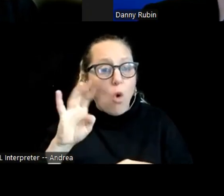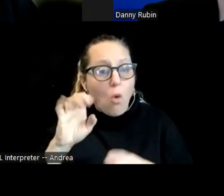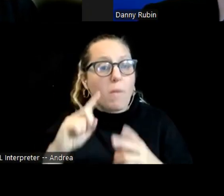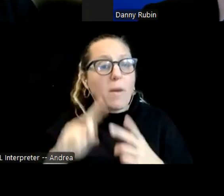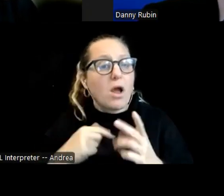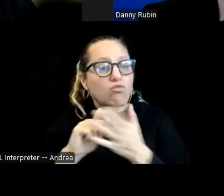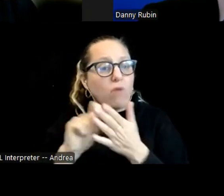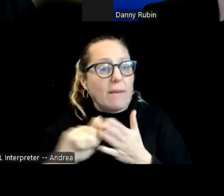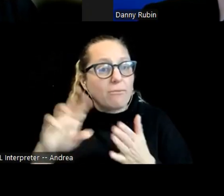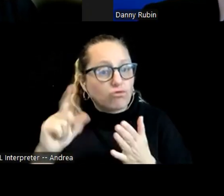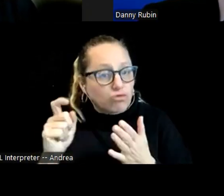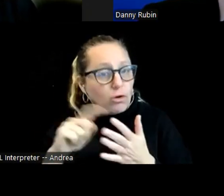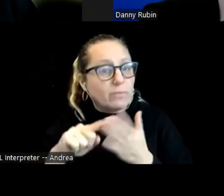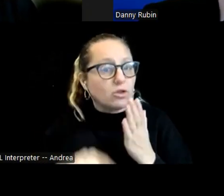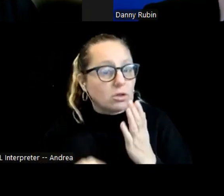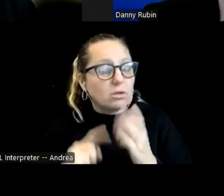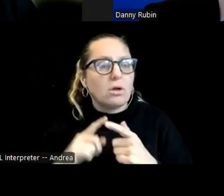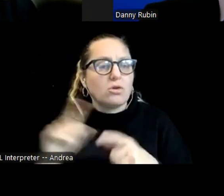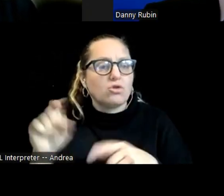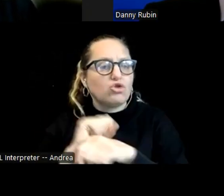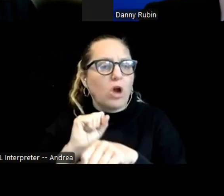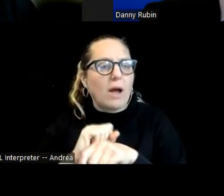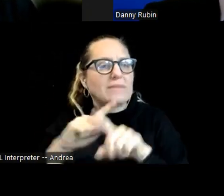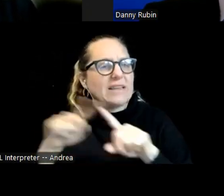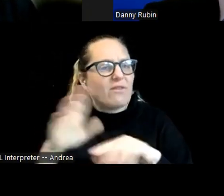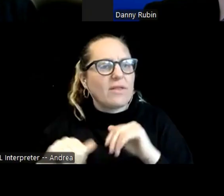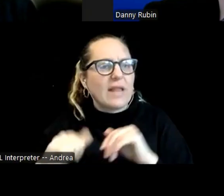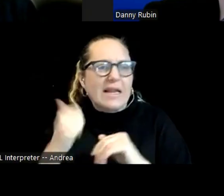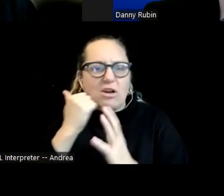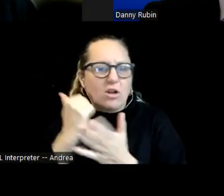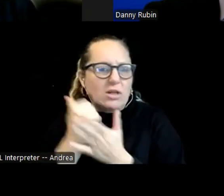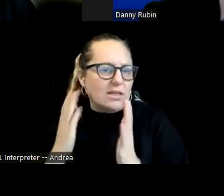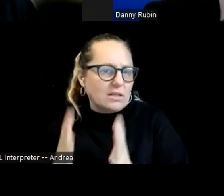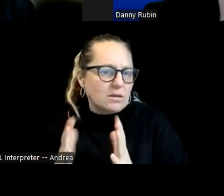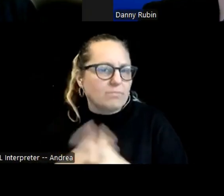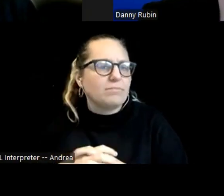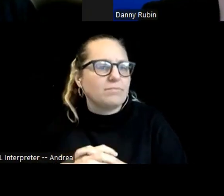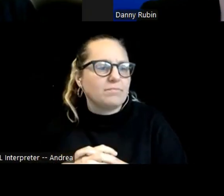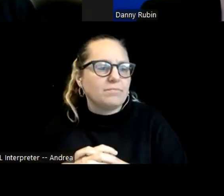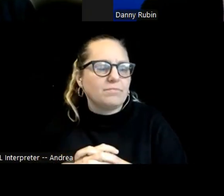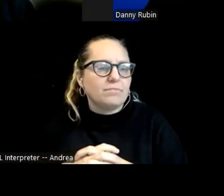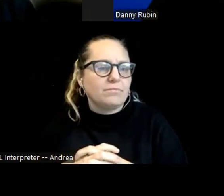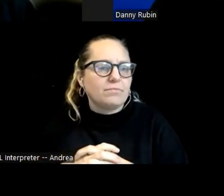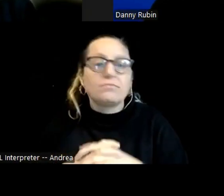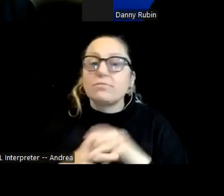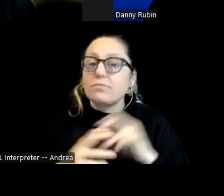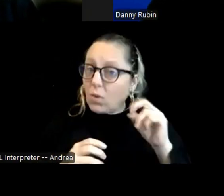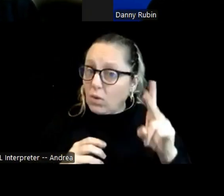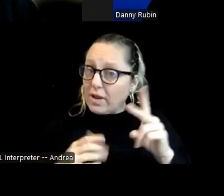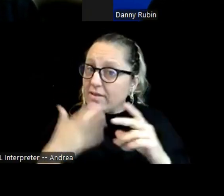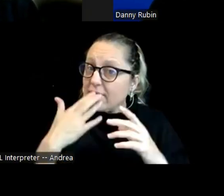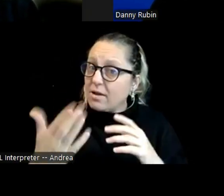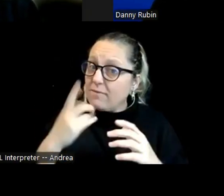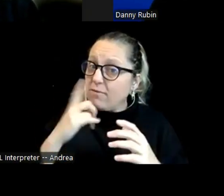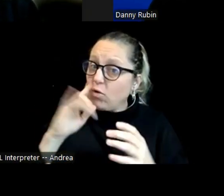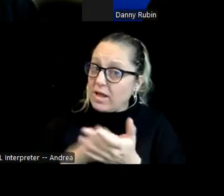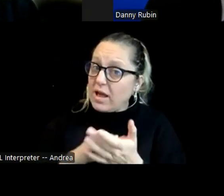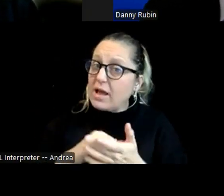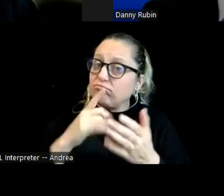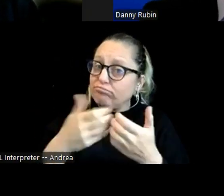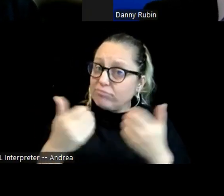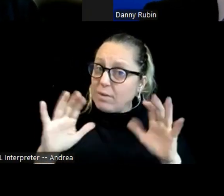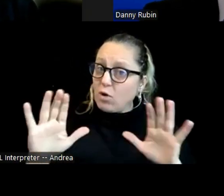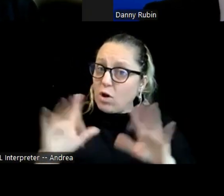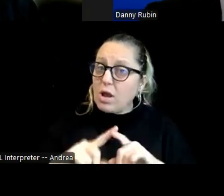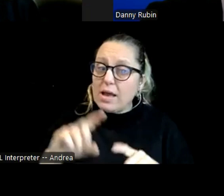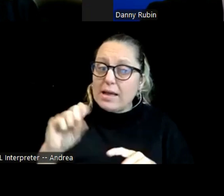their job is a lot different than a dental assistant. Okay. Thank you for that distinction. And Sarah,